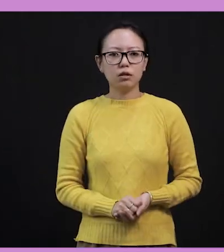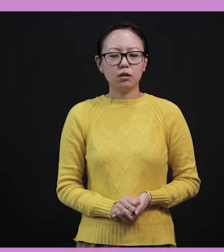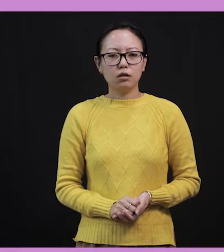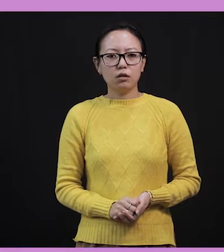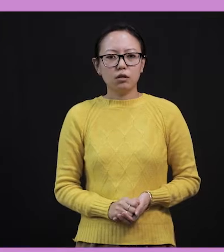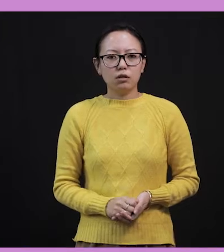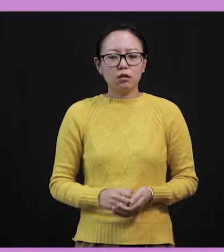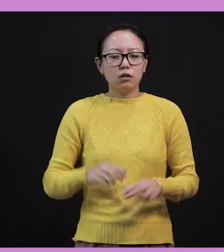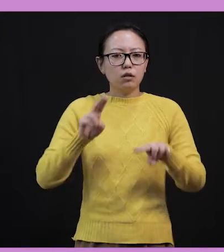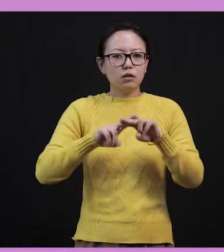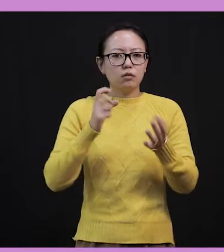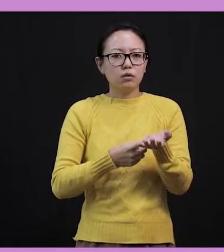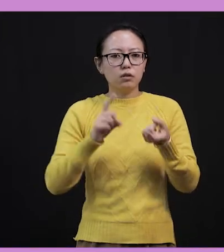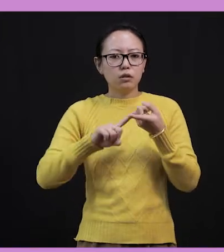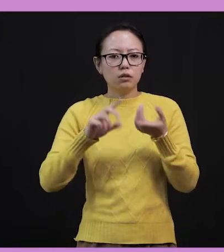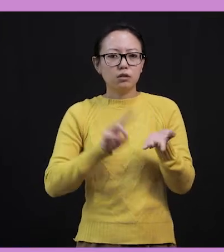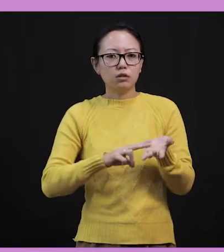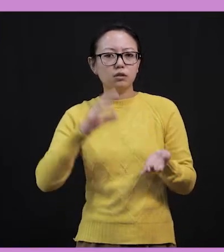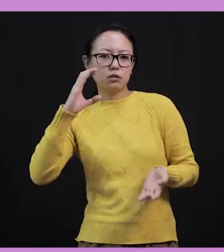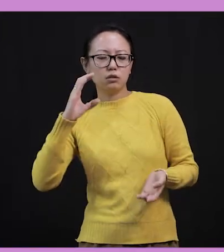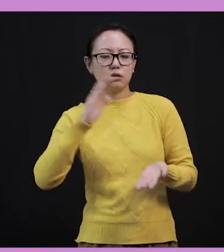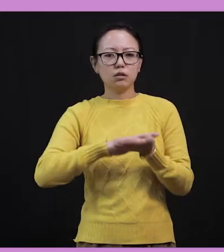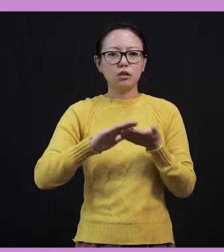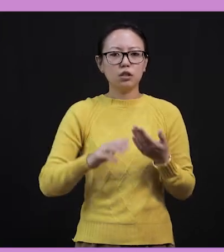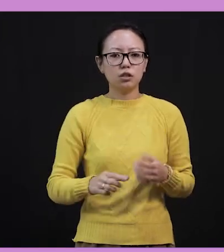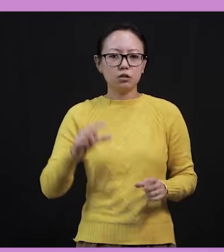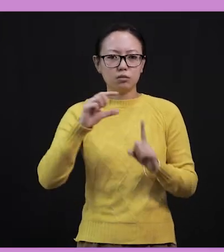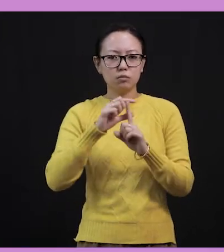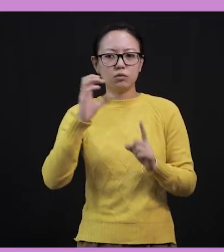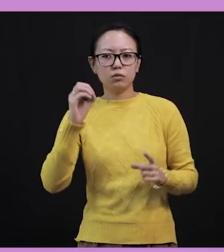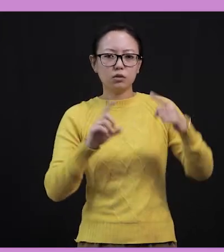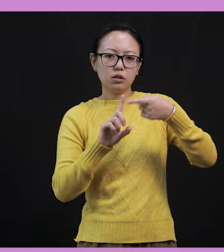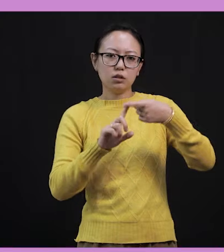French poet. So this is your chapter number 9 and page number